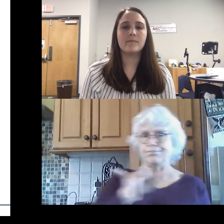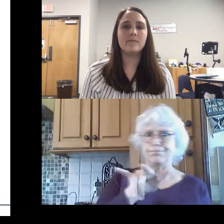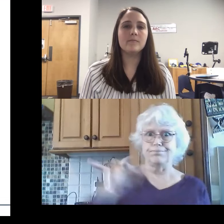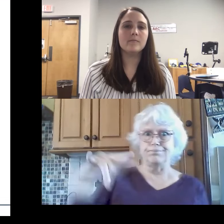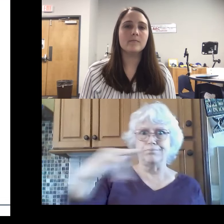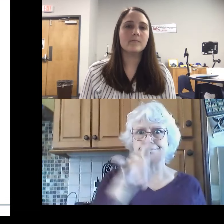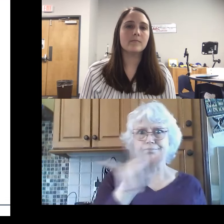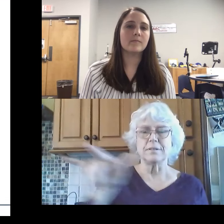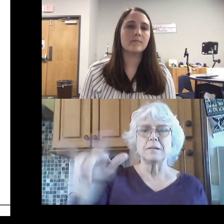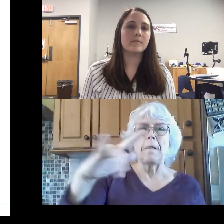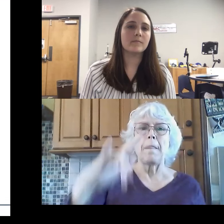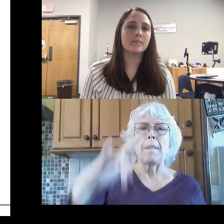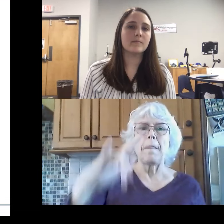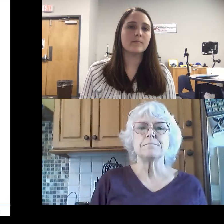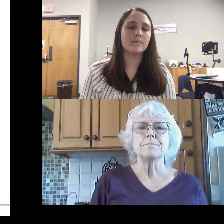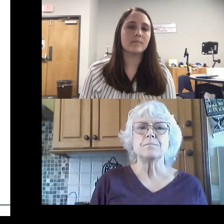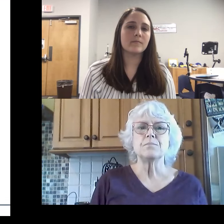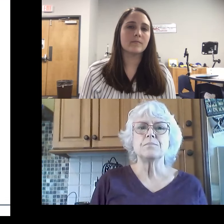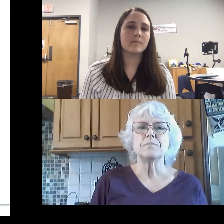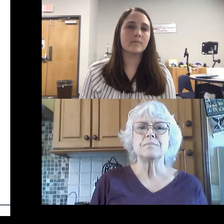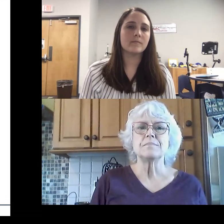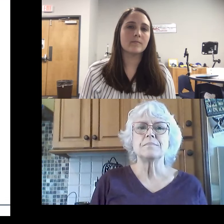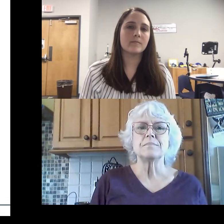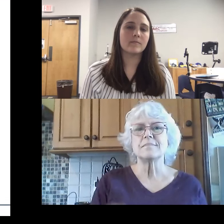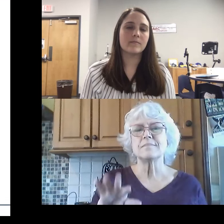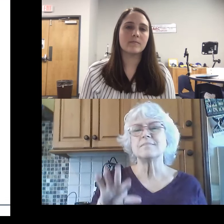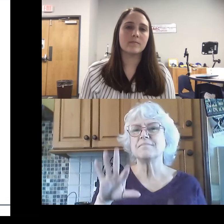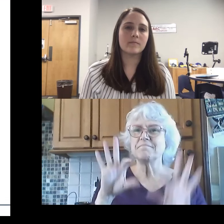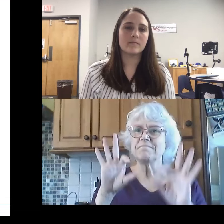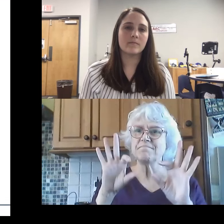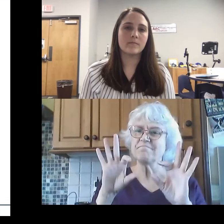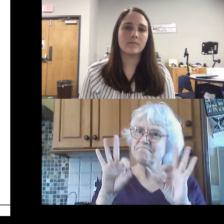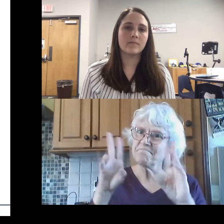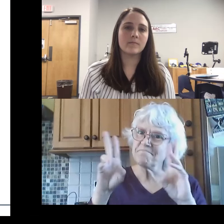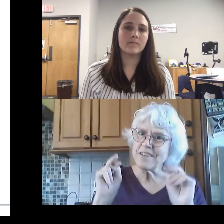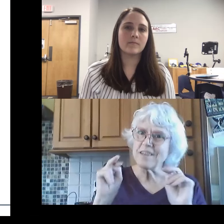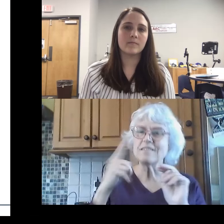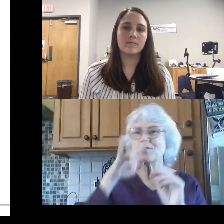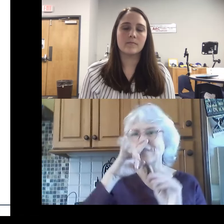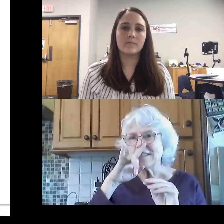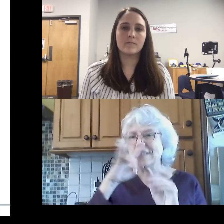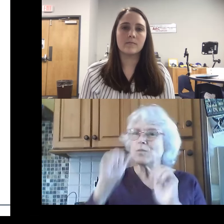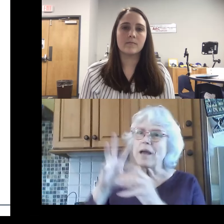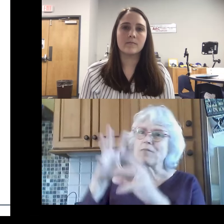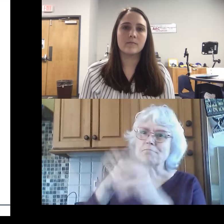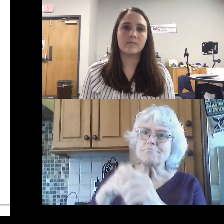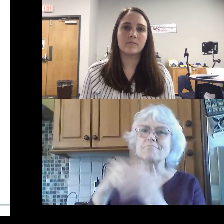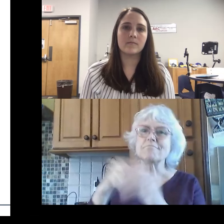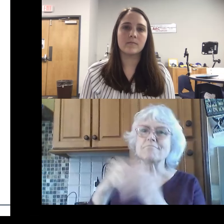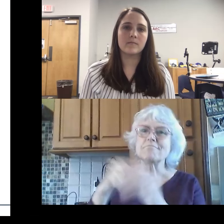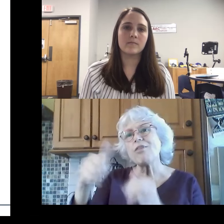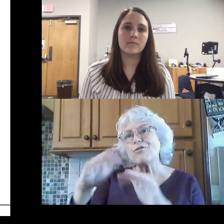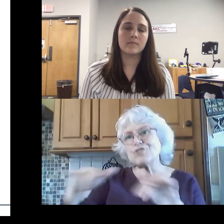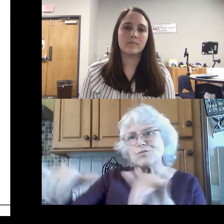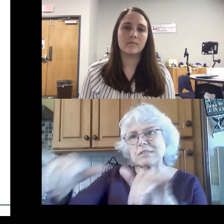So it is a fun way to get kids engaged with their peers and in their environment